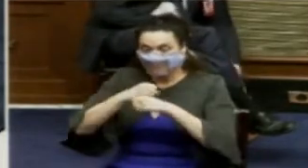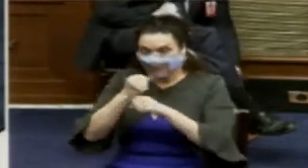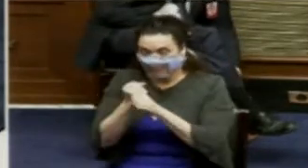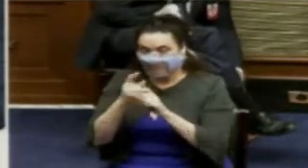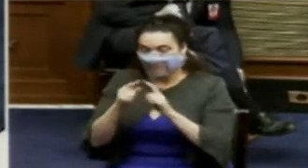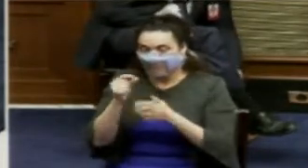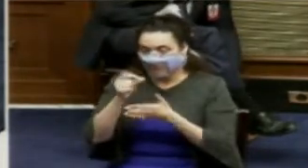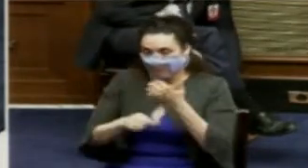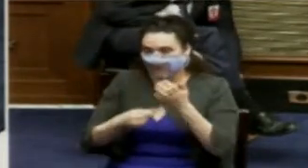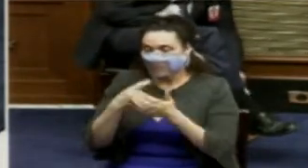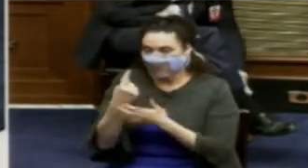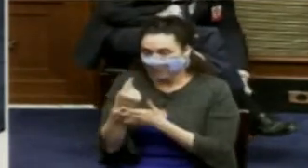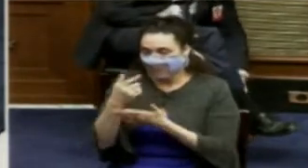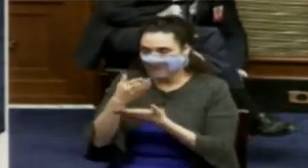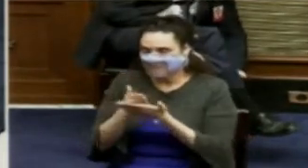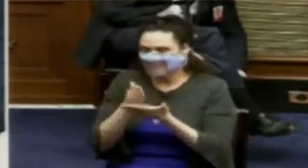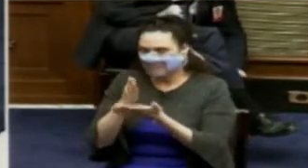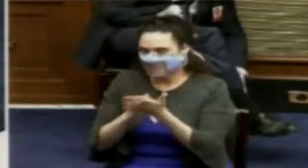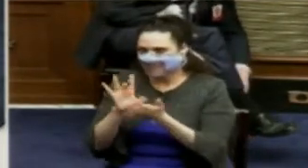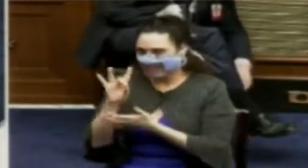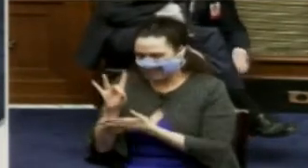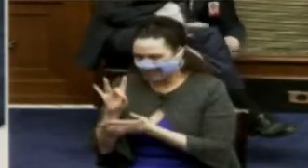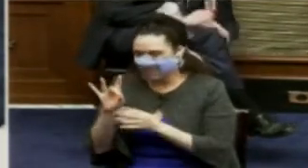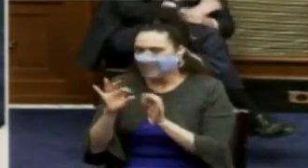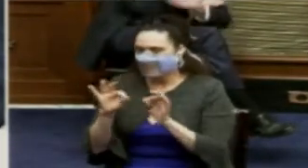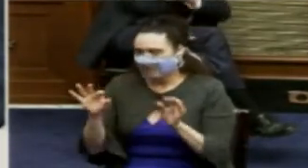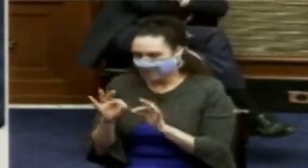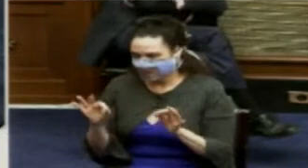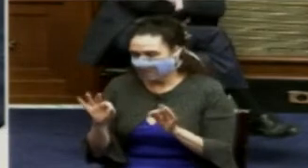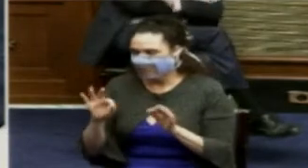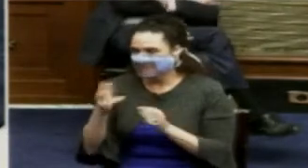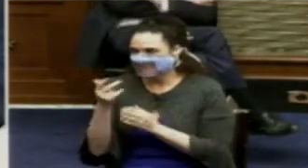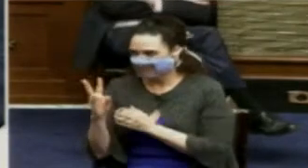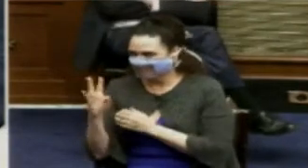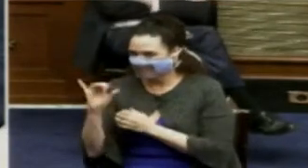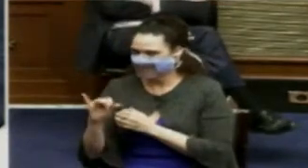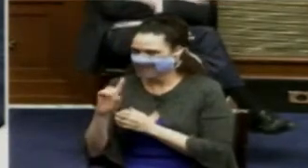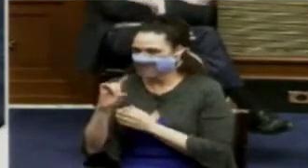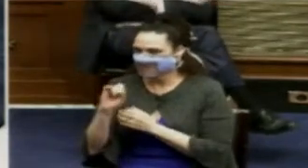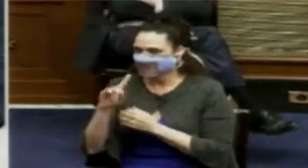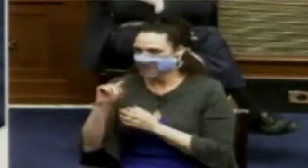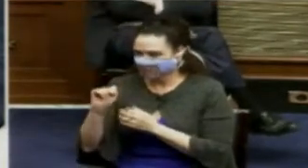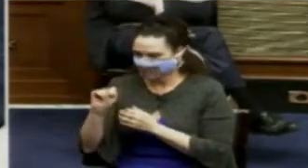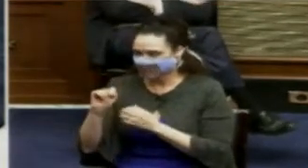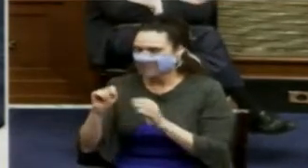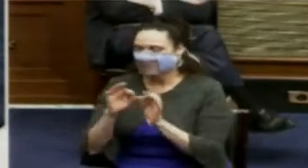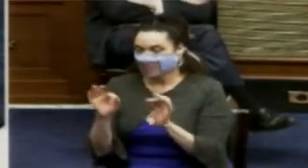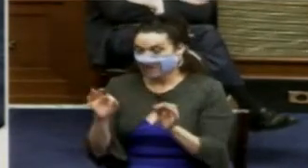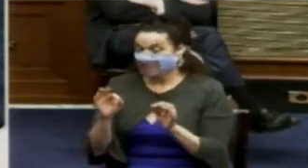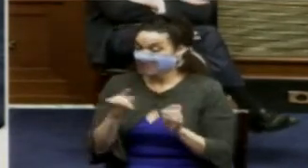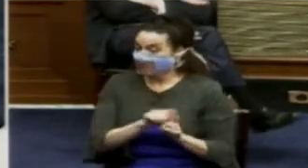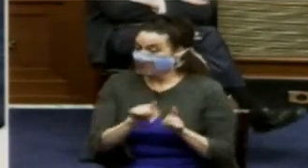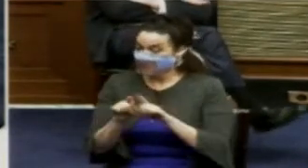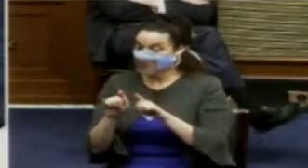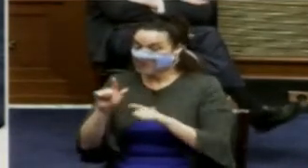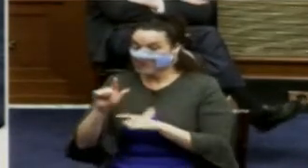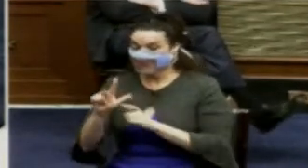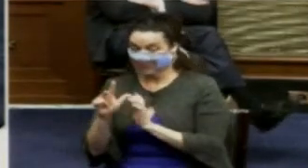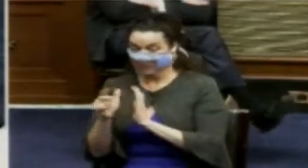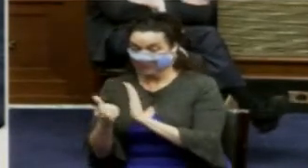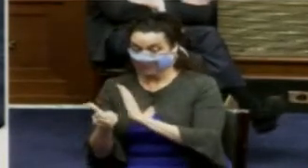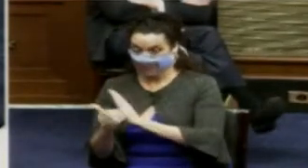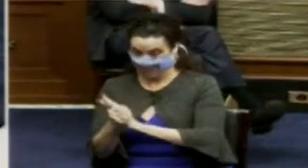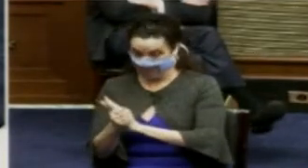1, Section 8, Clause 17, the District Clause. Then again, the 23rd Amendment also certainly envisioned